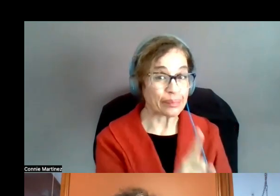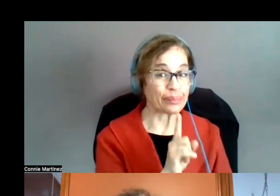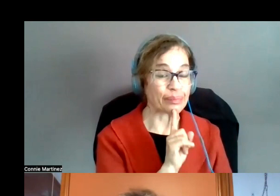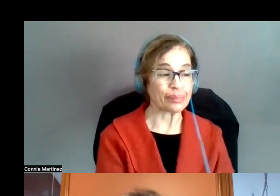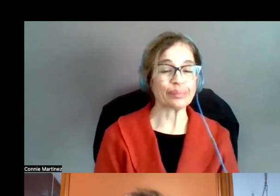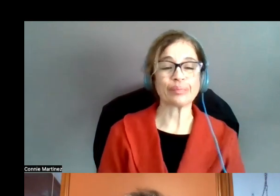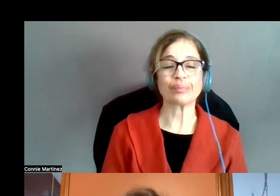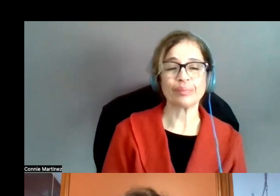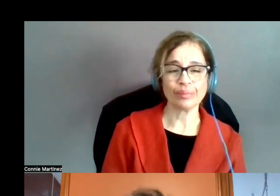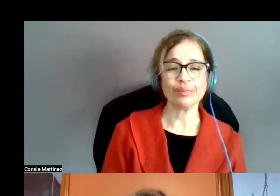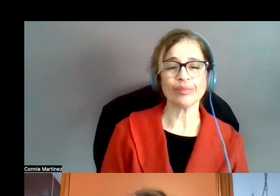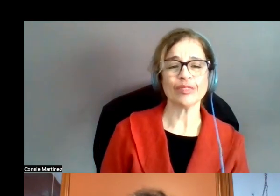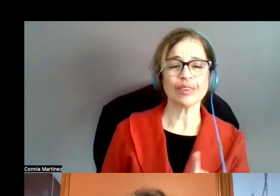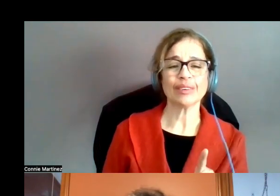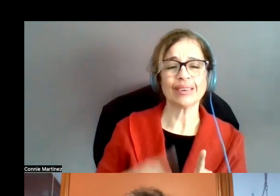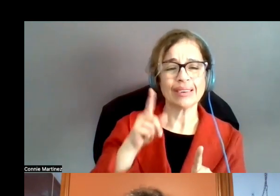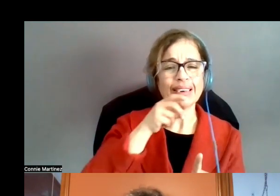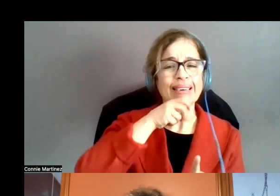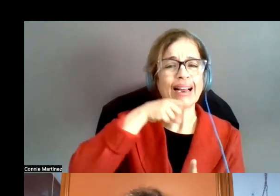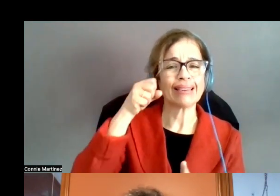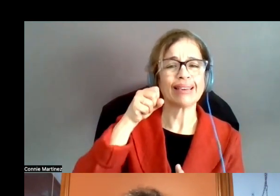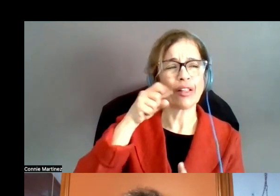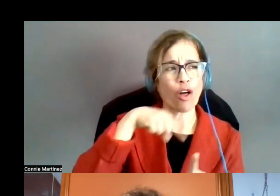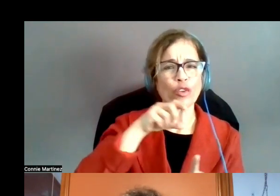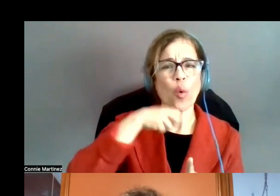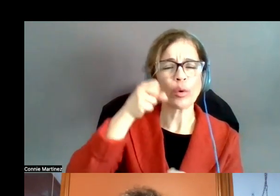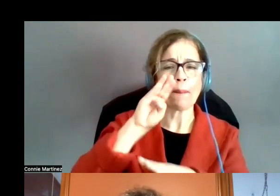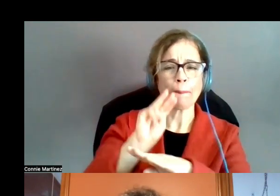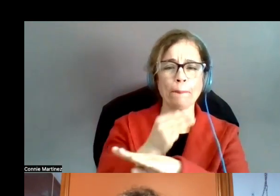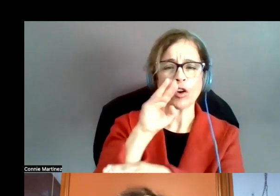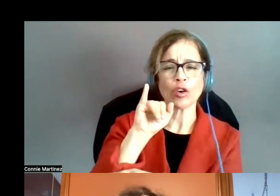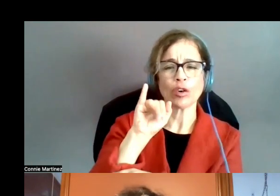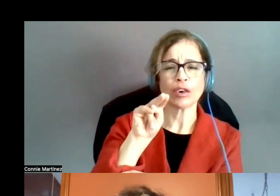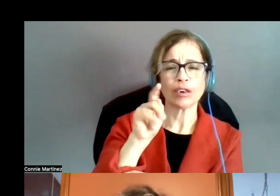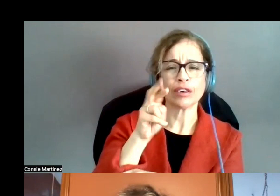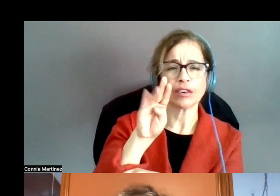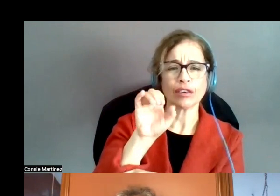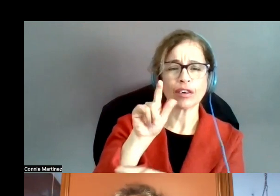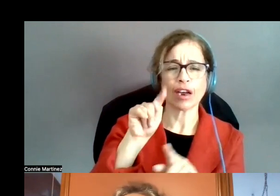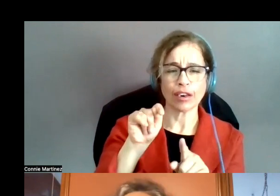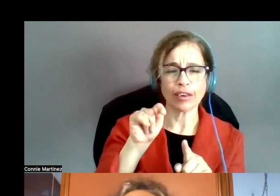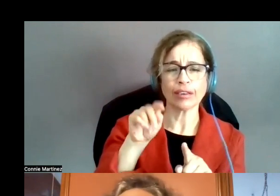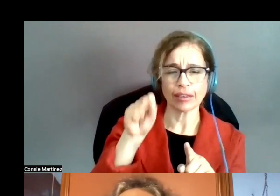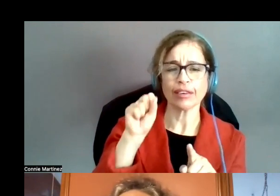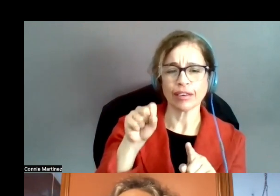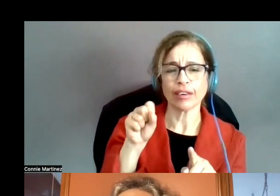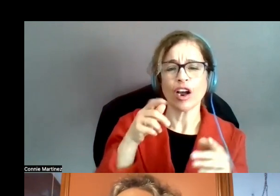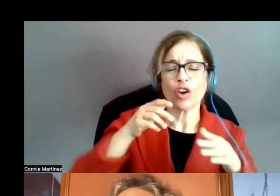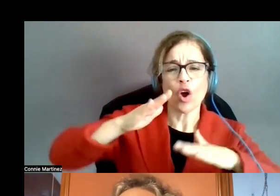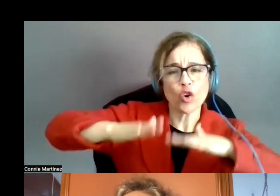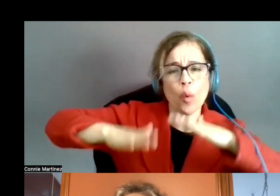Yeah. I think drums are one of the oldest instruments, aren't they? You said percussion, right? Yeah, well, drums